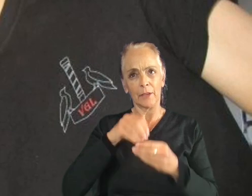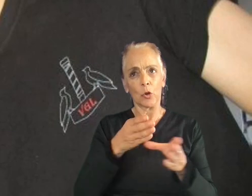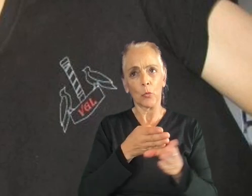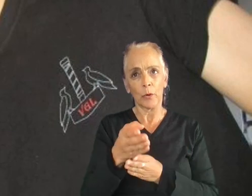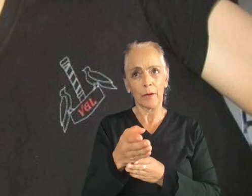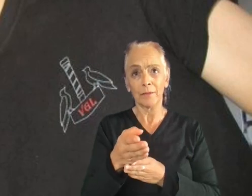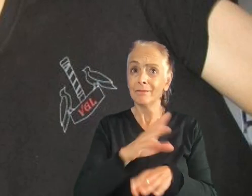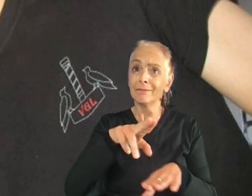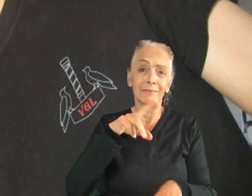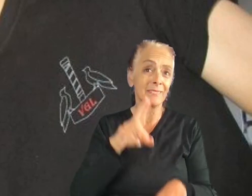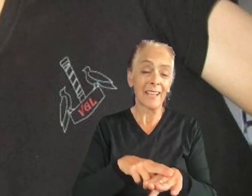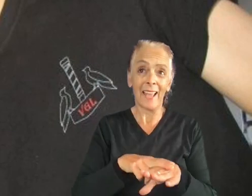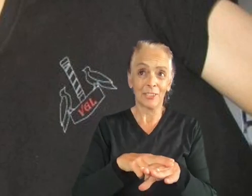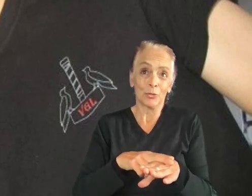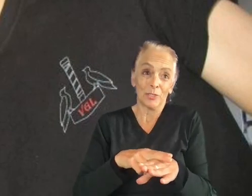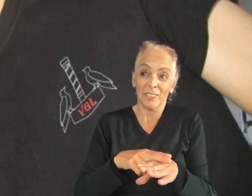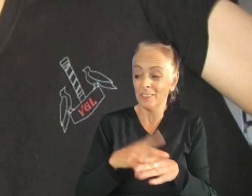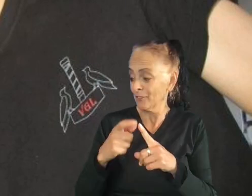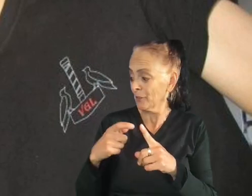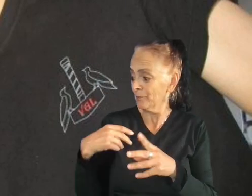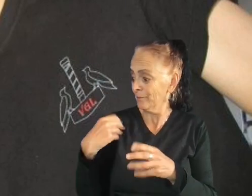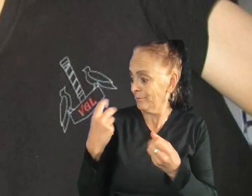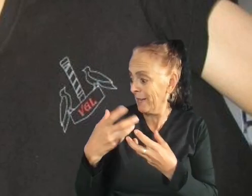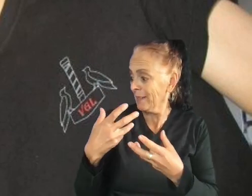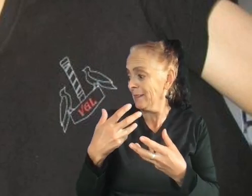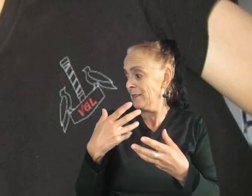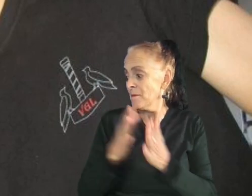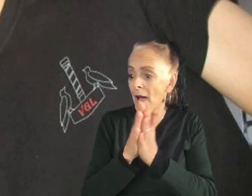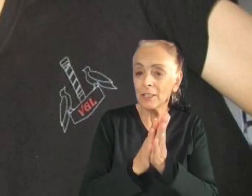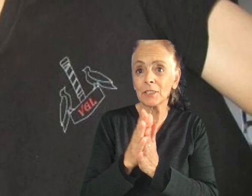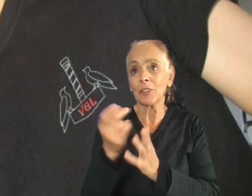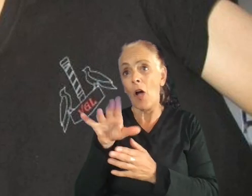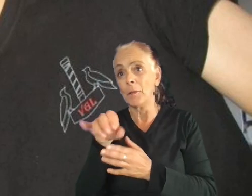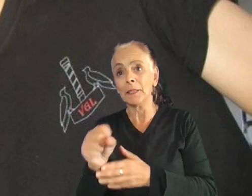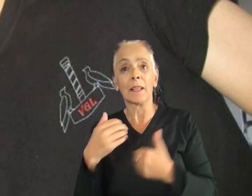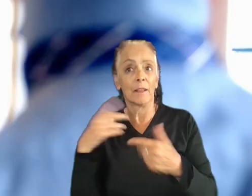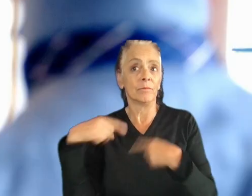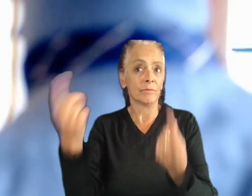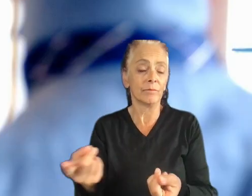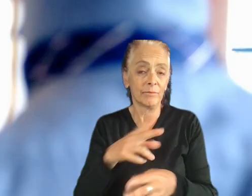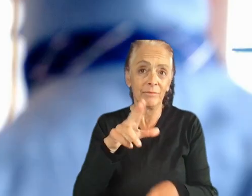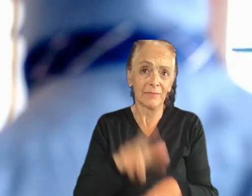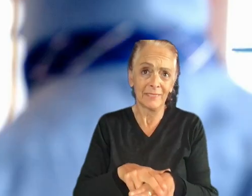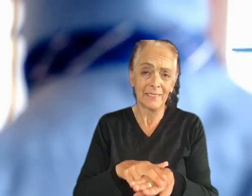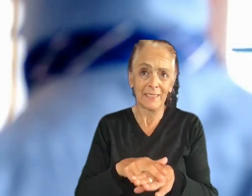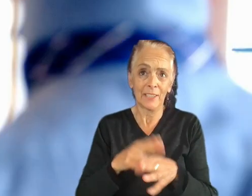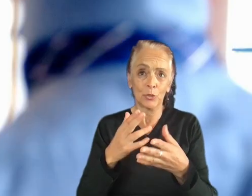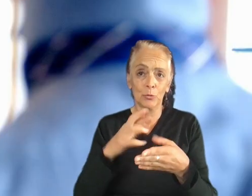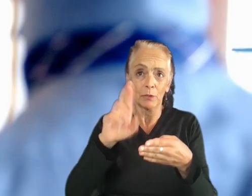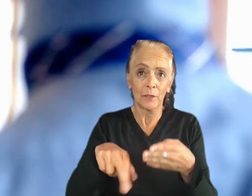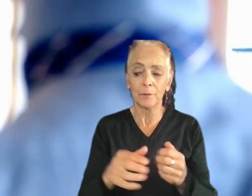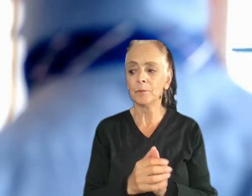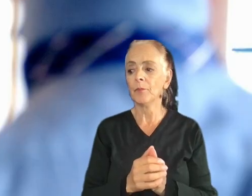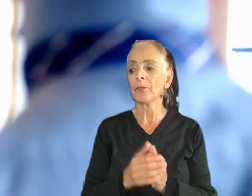that was the natural evolution to the many passions and hobbies that I had throughout my life. Within a year, I